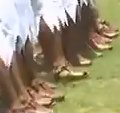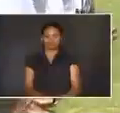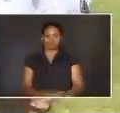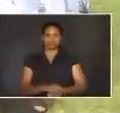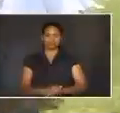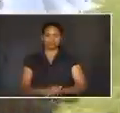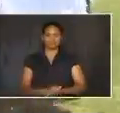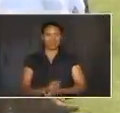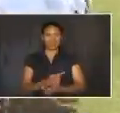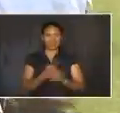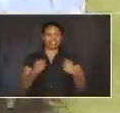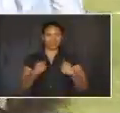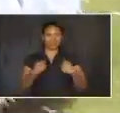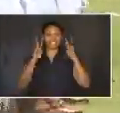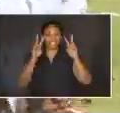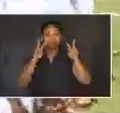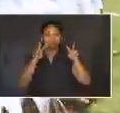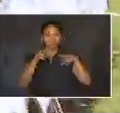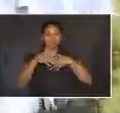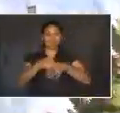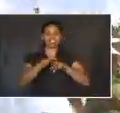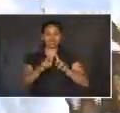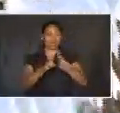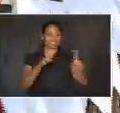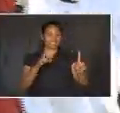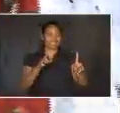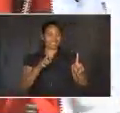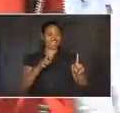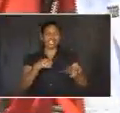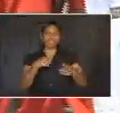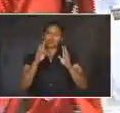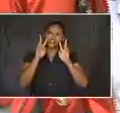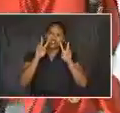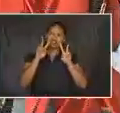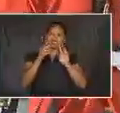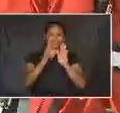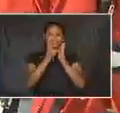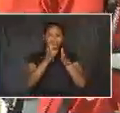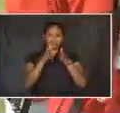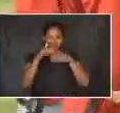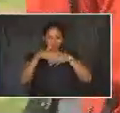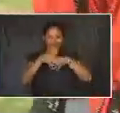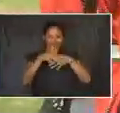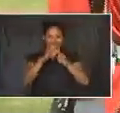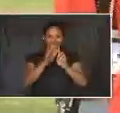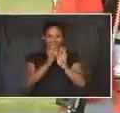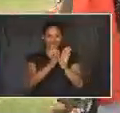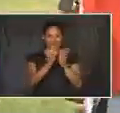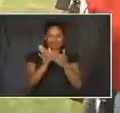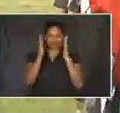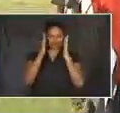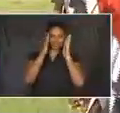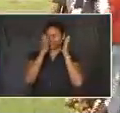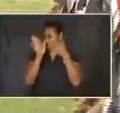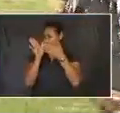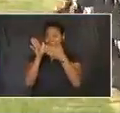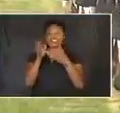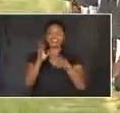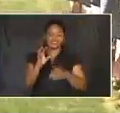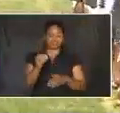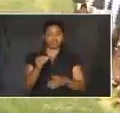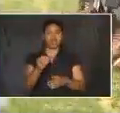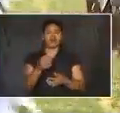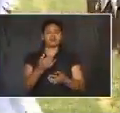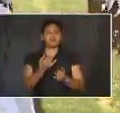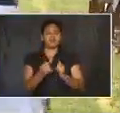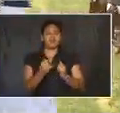na March Pass, and the Vakasar and the Rivakatalo Tatico, and can my Tona can go to one, can Barao.